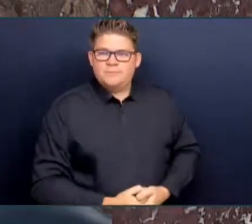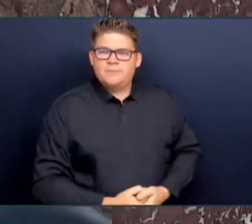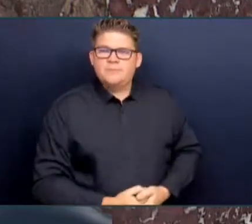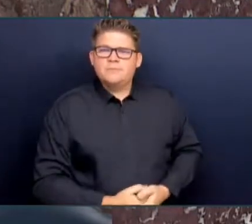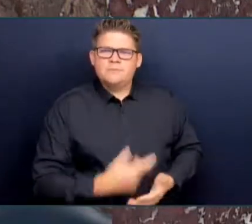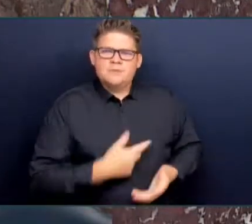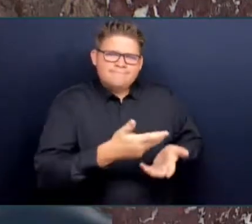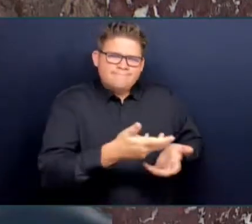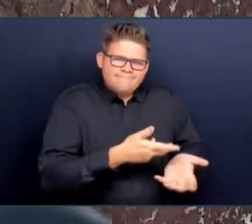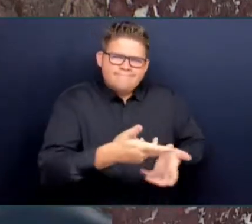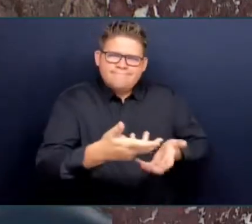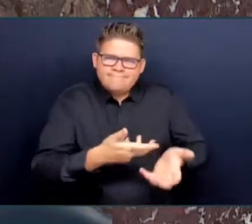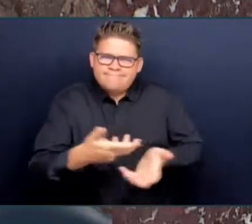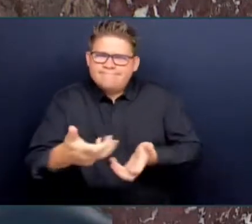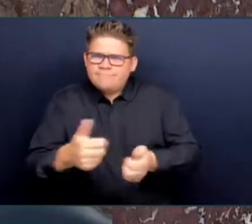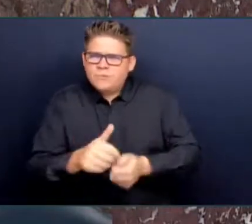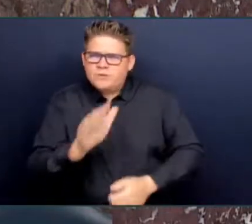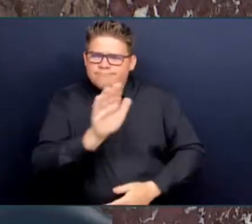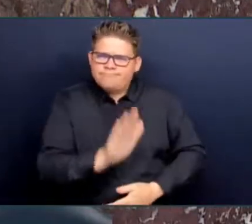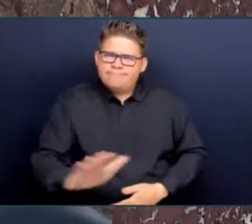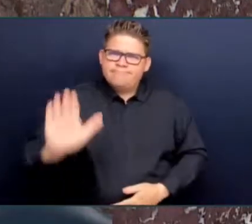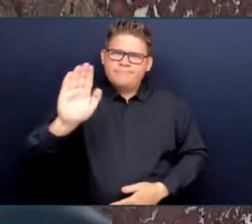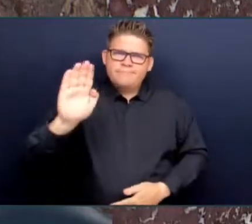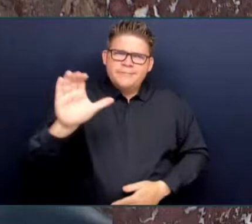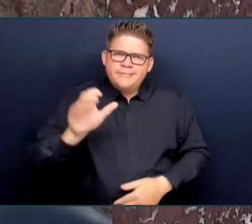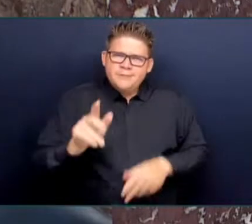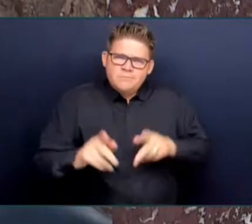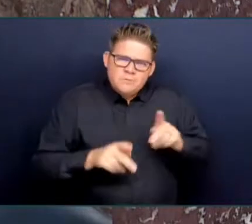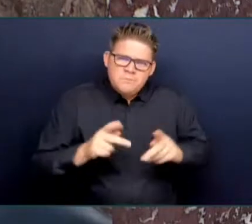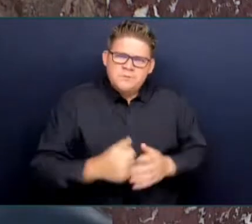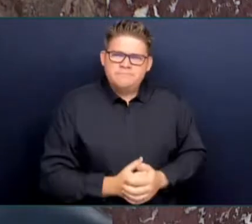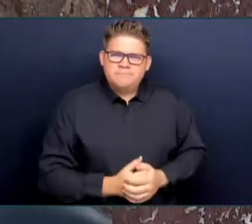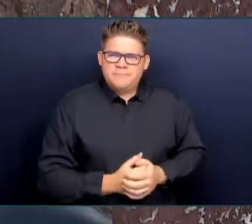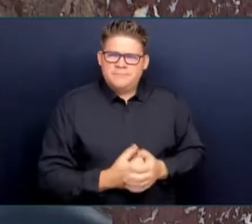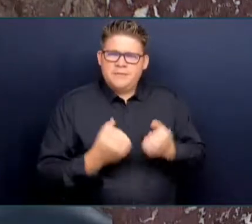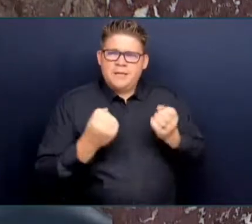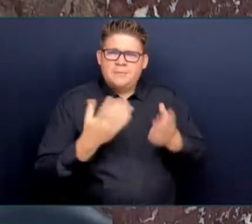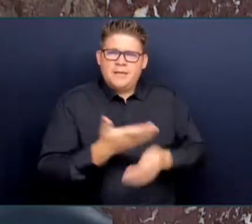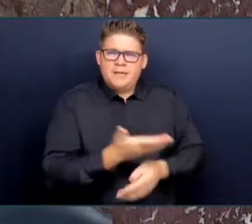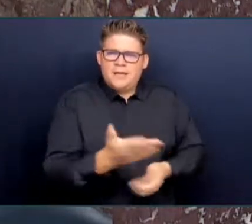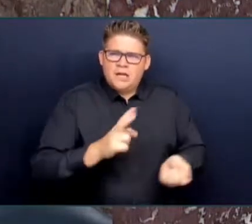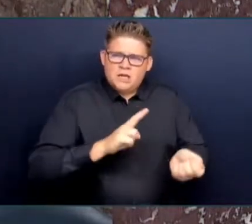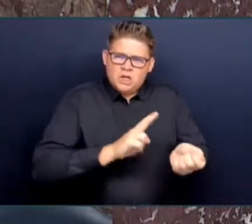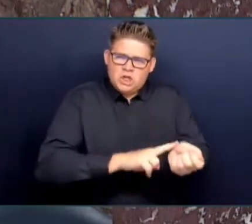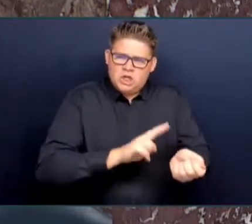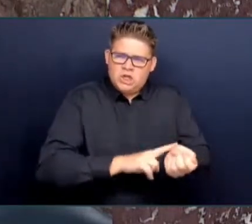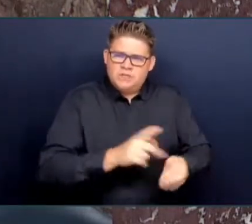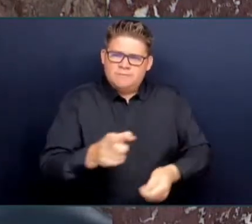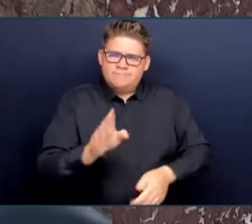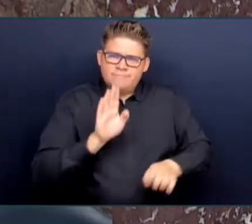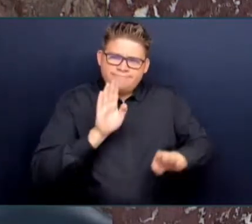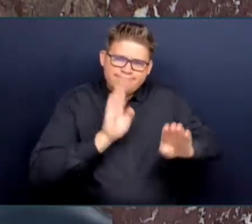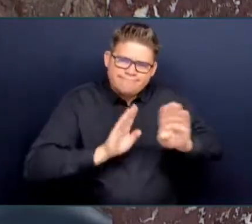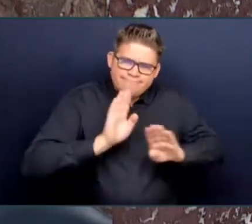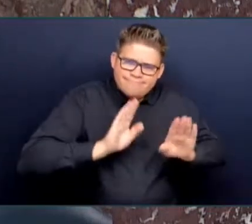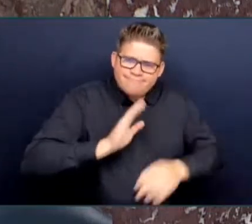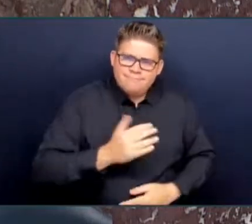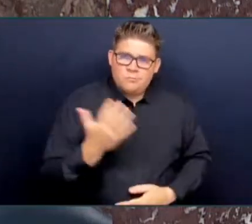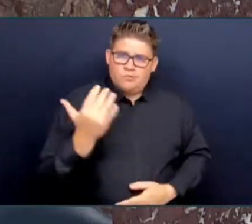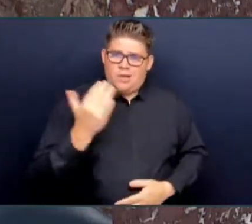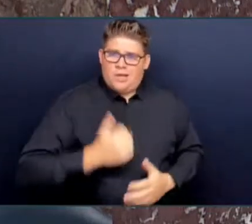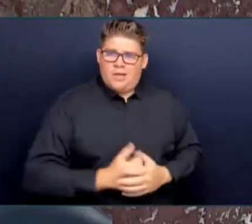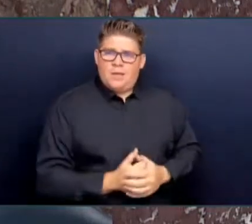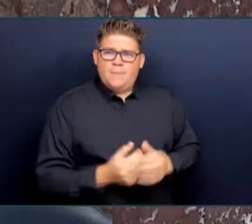on hospital wards by private agency nurses. Now, you can imagine how shocked I was to learn that under the NDP government, we have